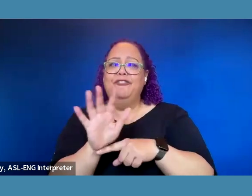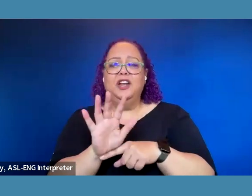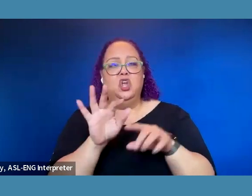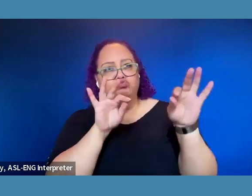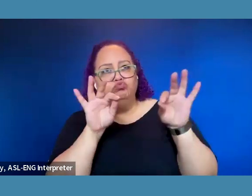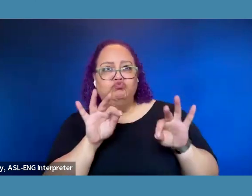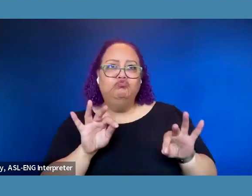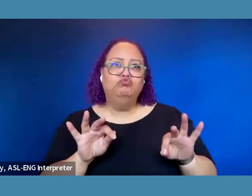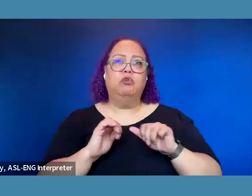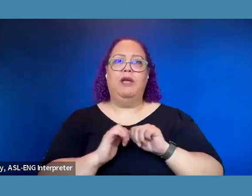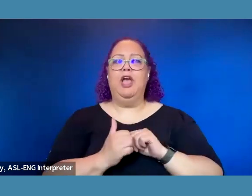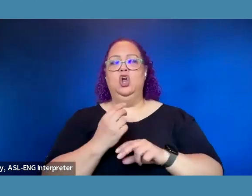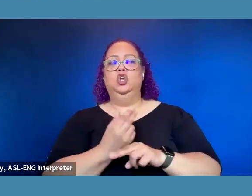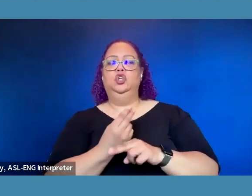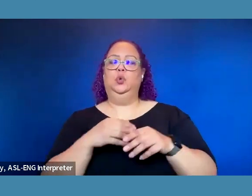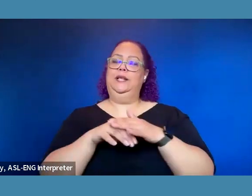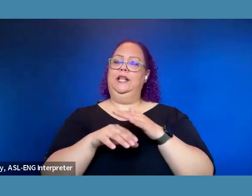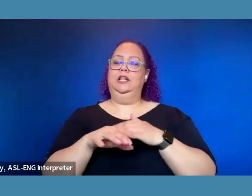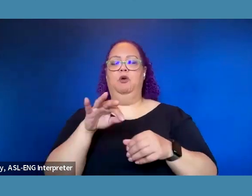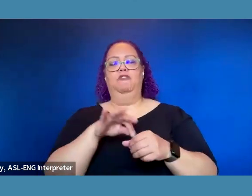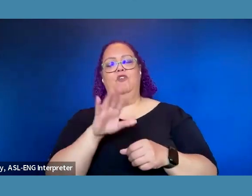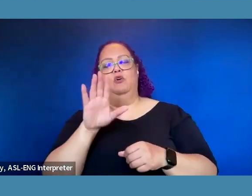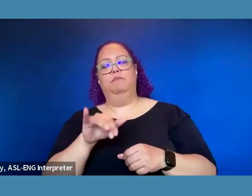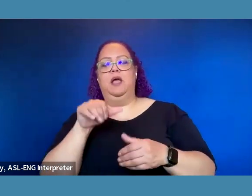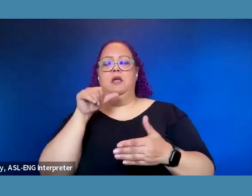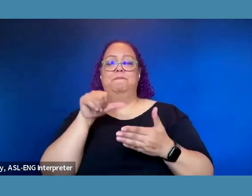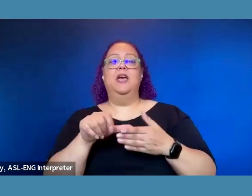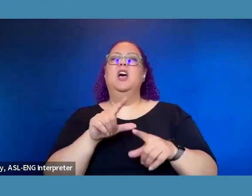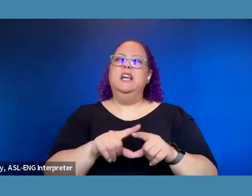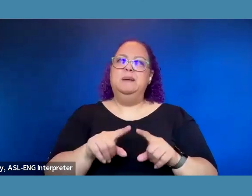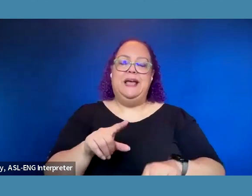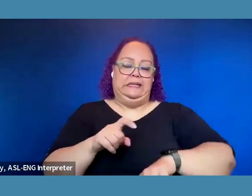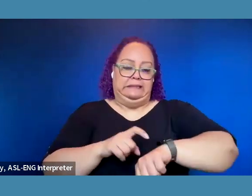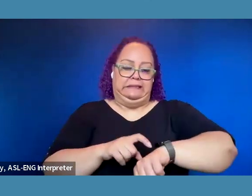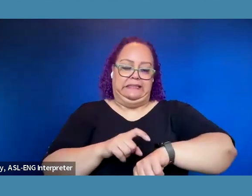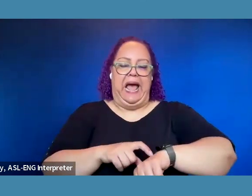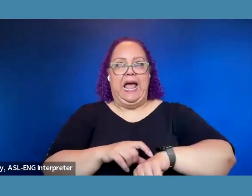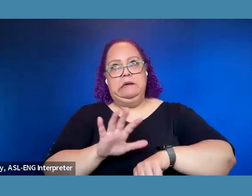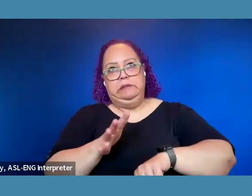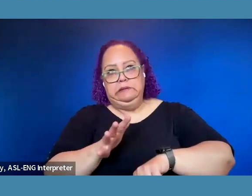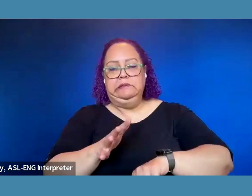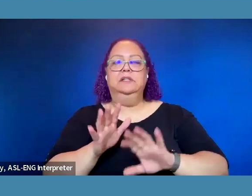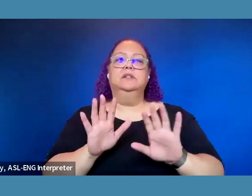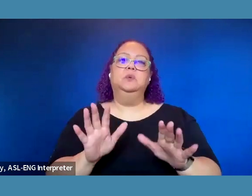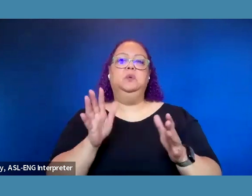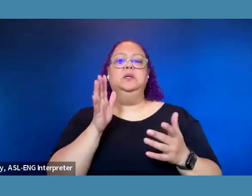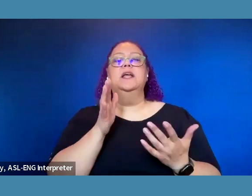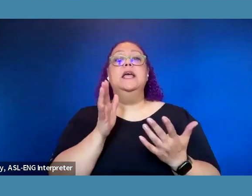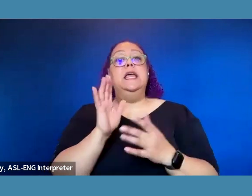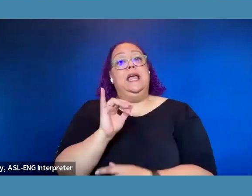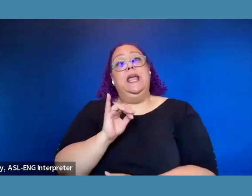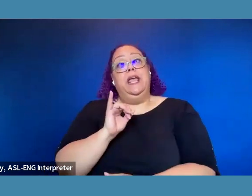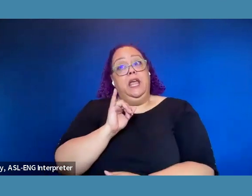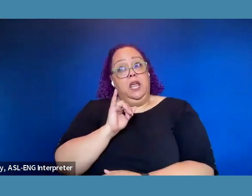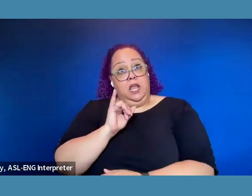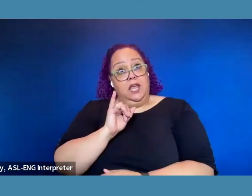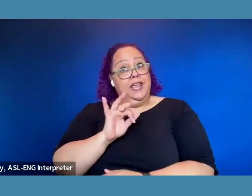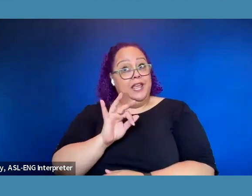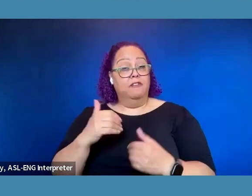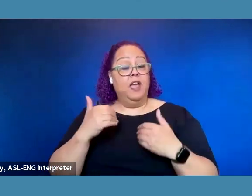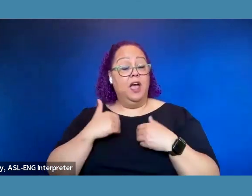vote by mail. But just for the sake of time, we're going to move past this for now. But if we have time at the end, we can always come